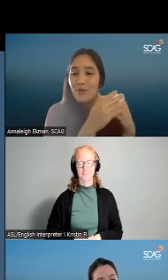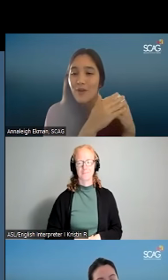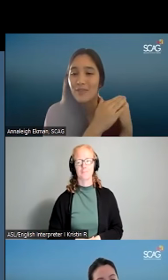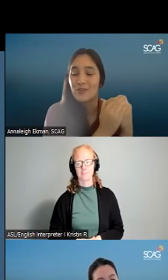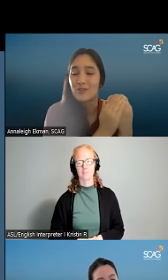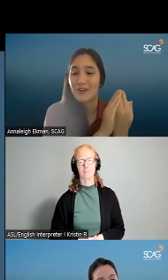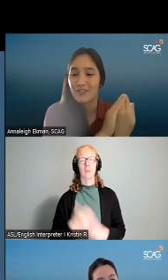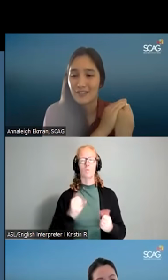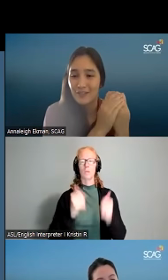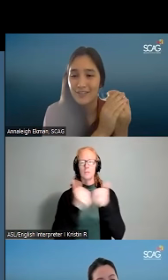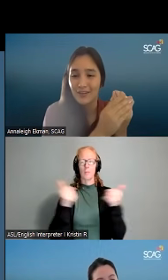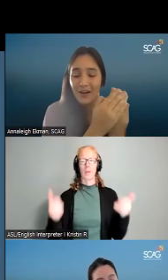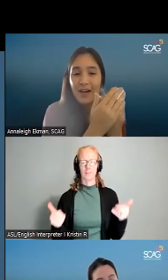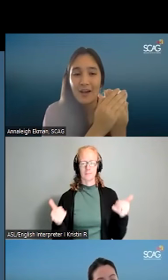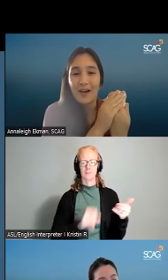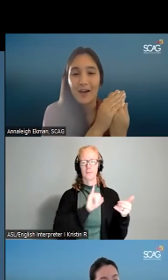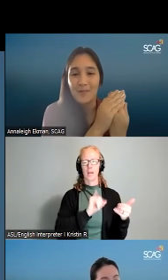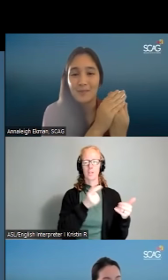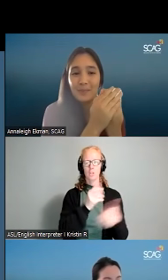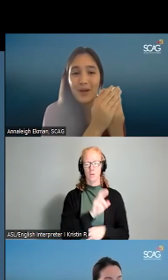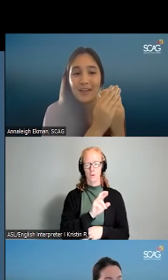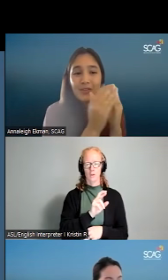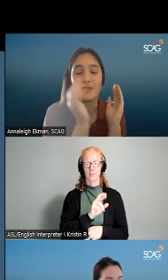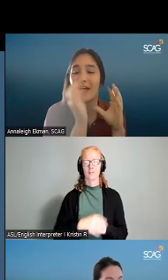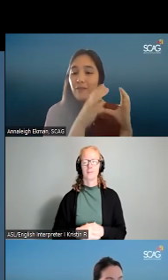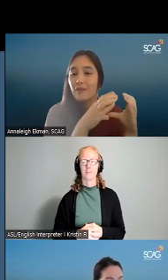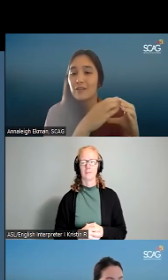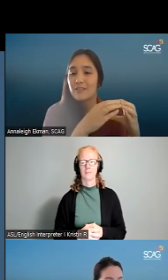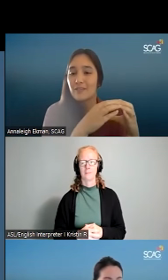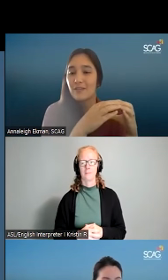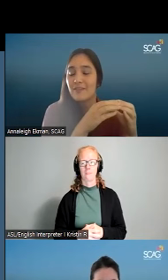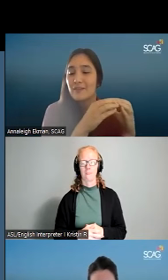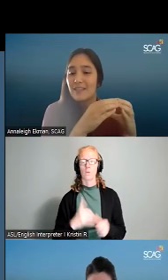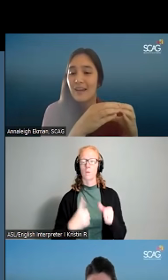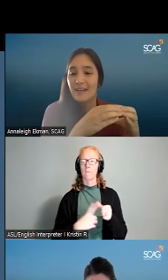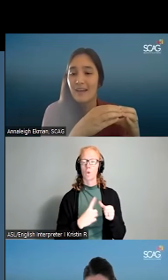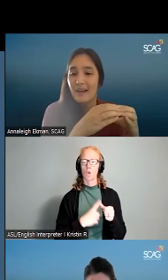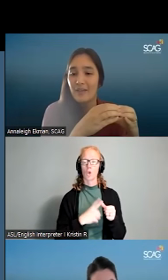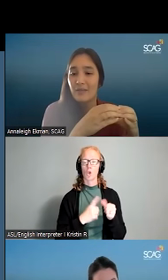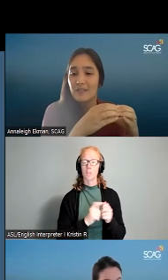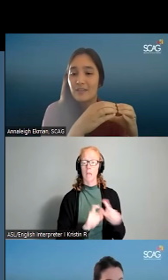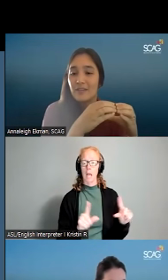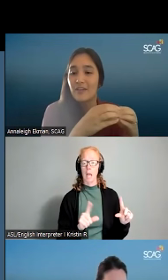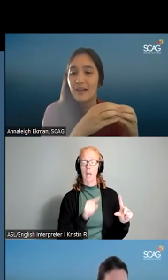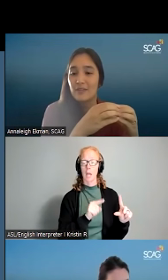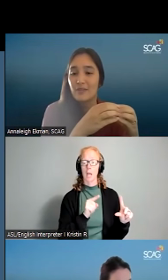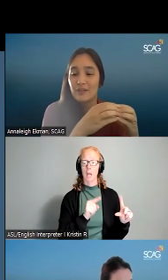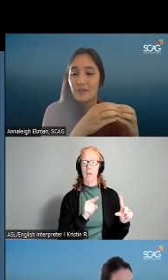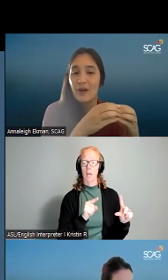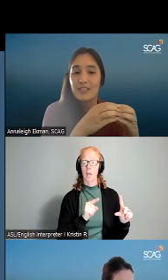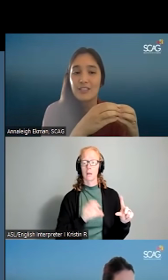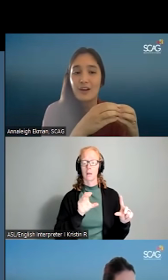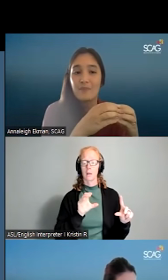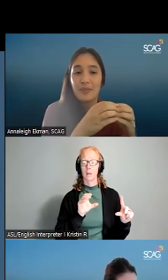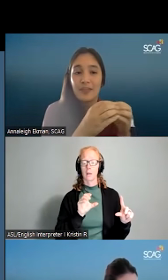to separate the two functions of IGR, but that first slide that I had, that the clearinghouse function